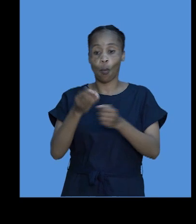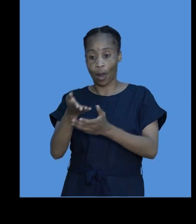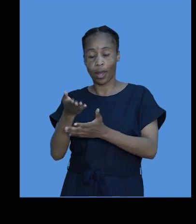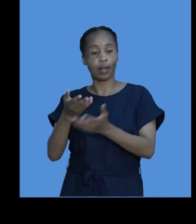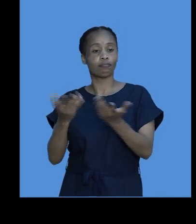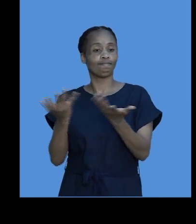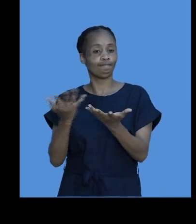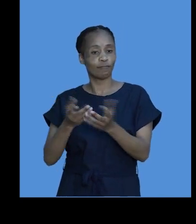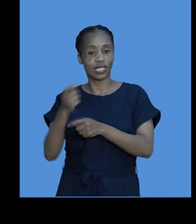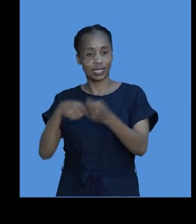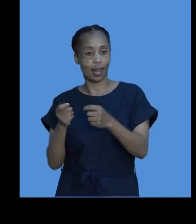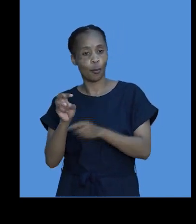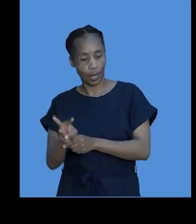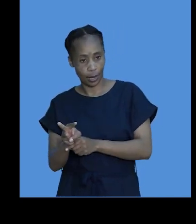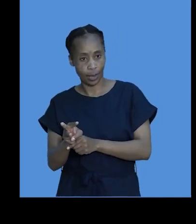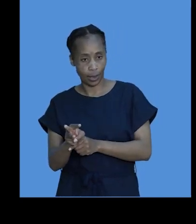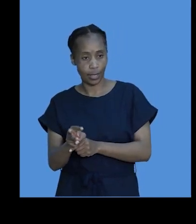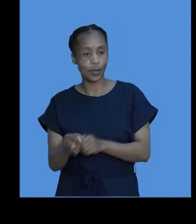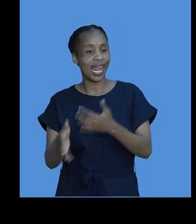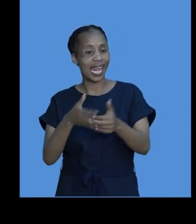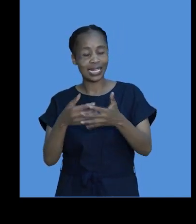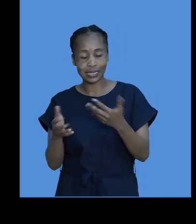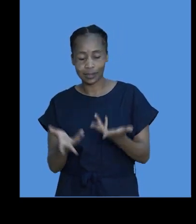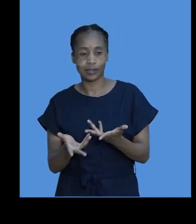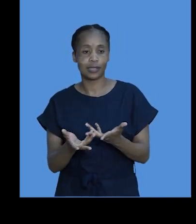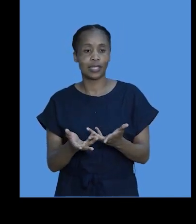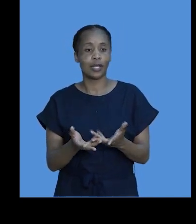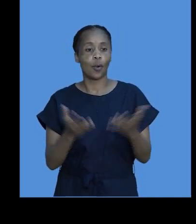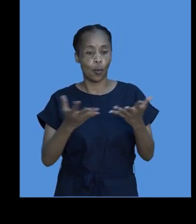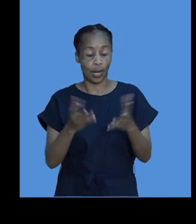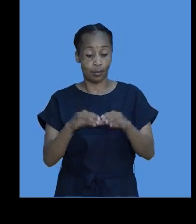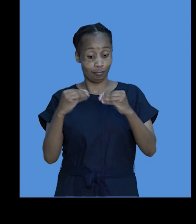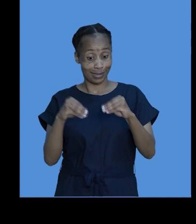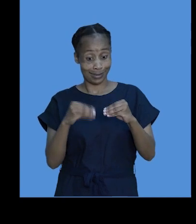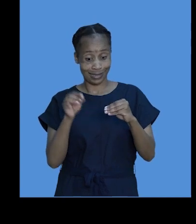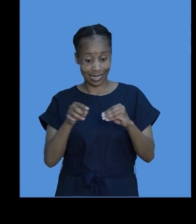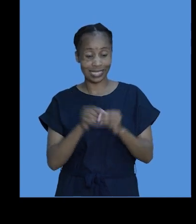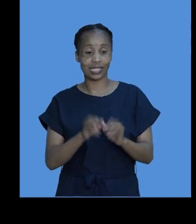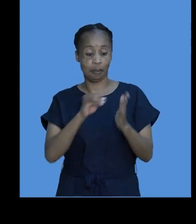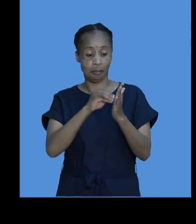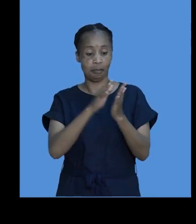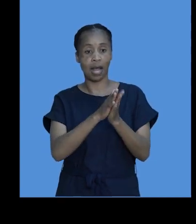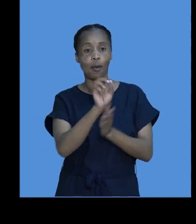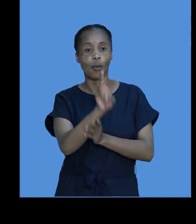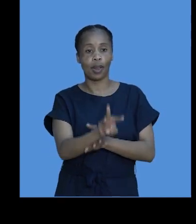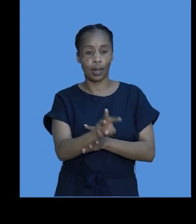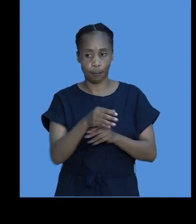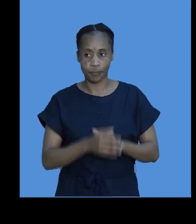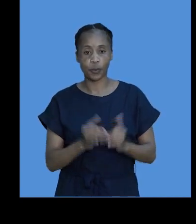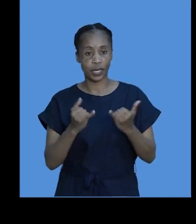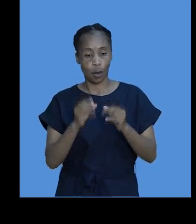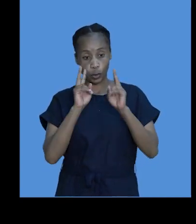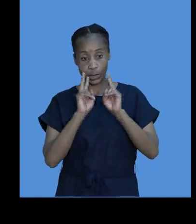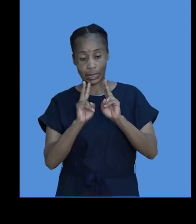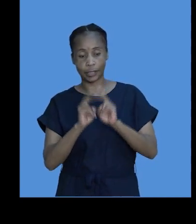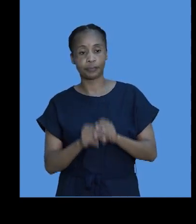it sells at whatever prevailing market price is set by the industry there. Now